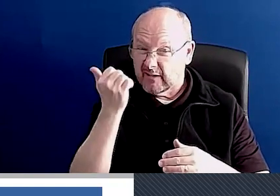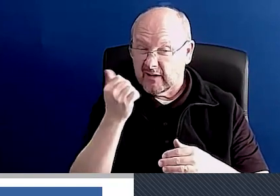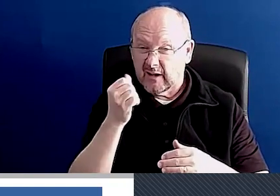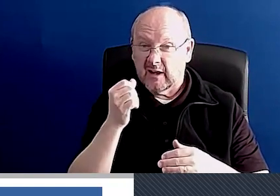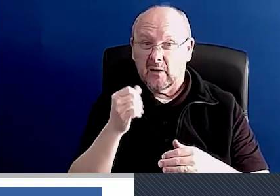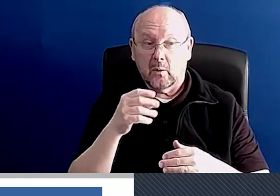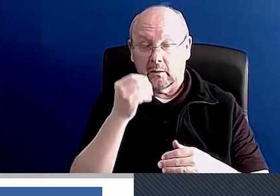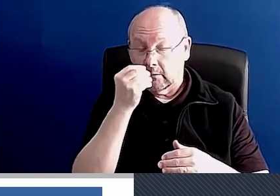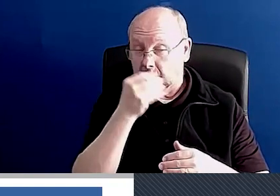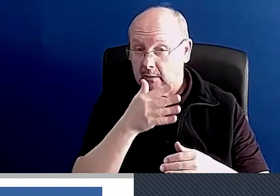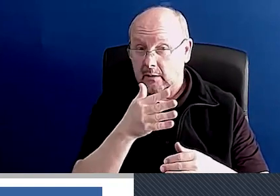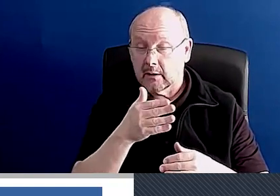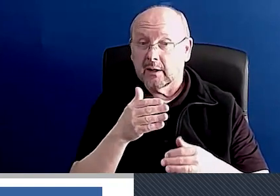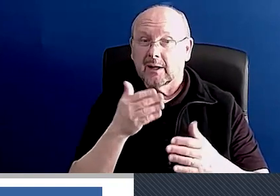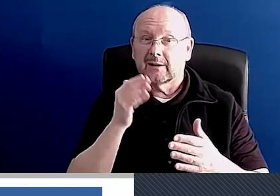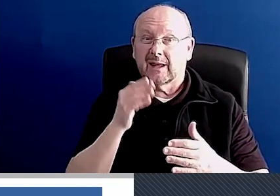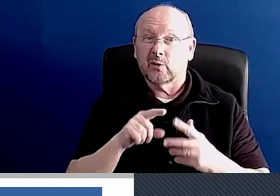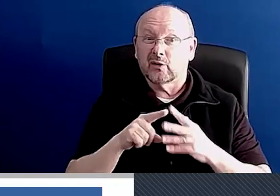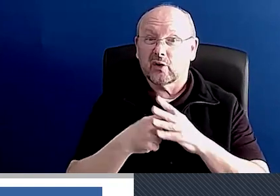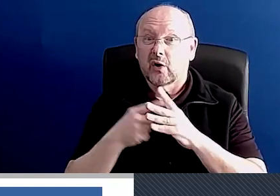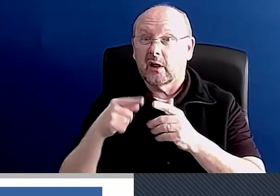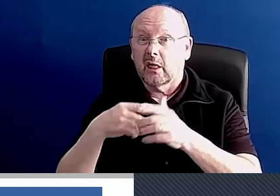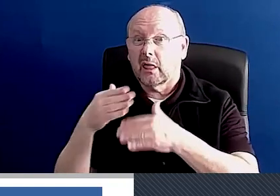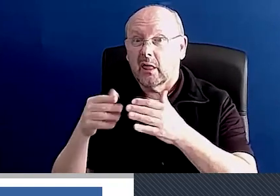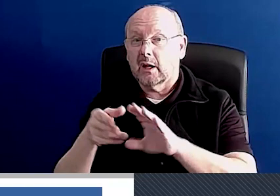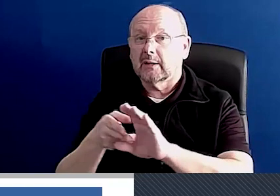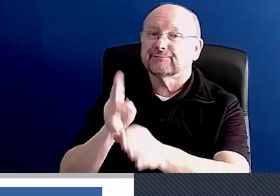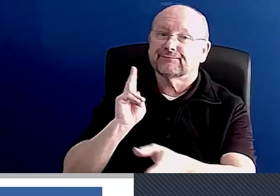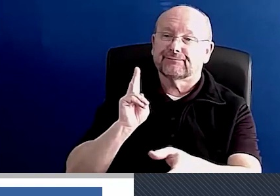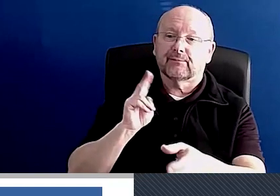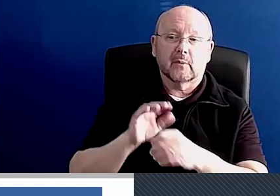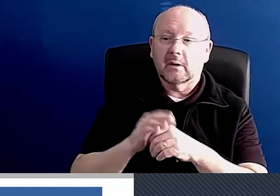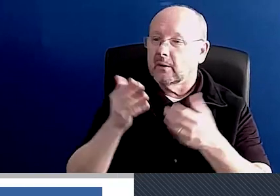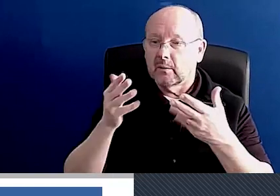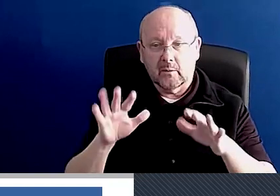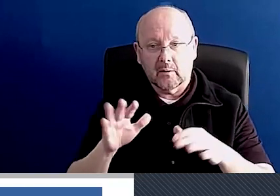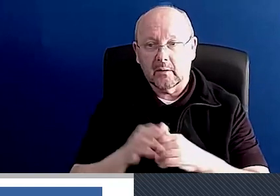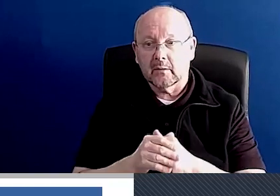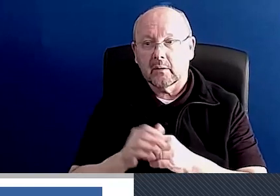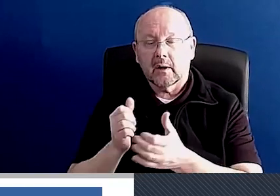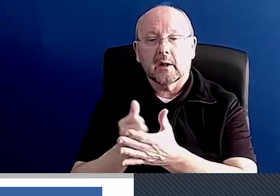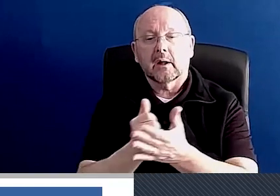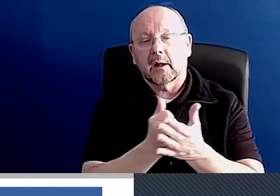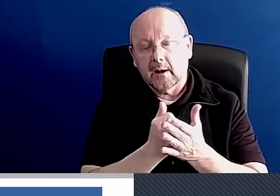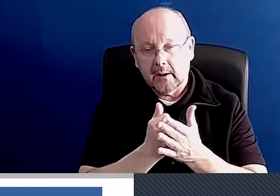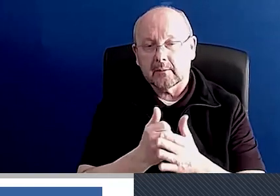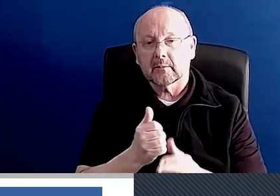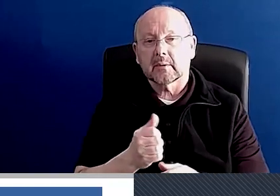just to drop 3 or 4 weeks into the semester. So we really try to have them think of the big picture when they are scheduling their classes.